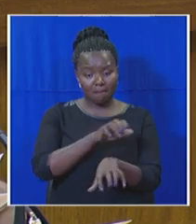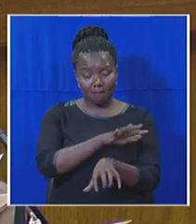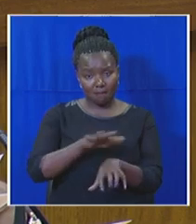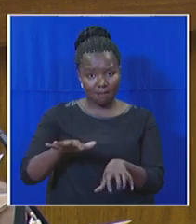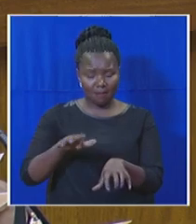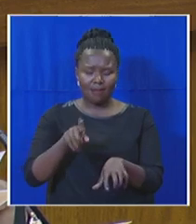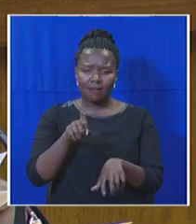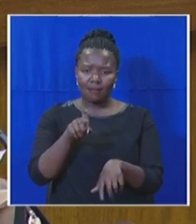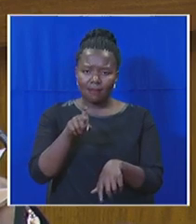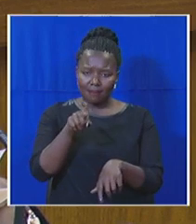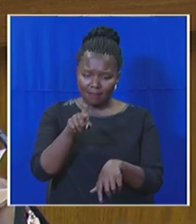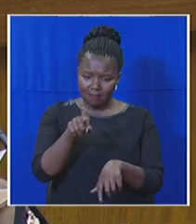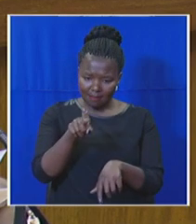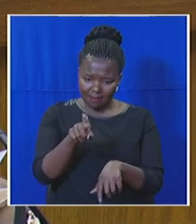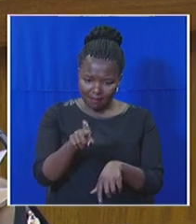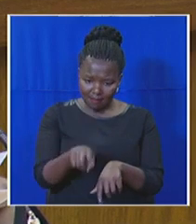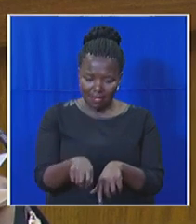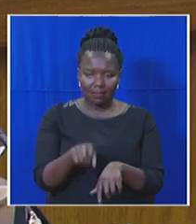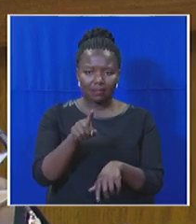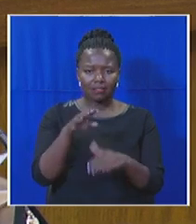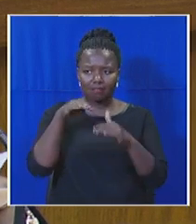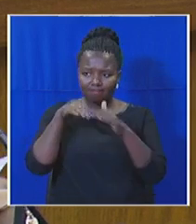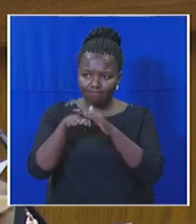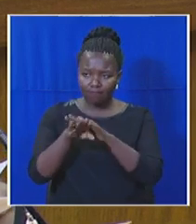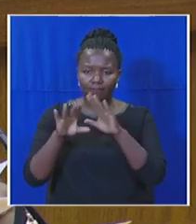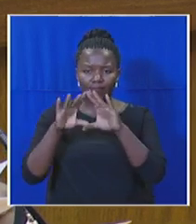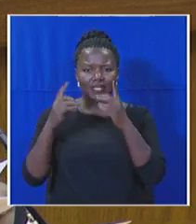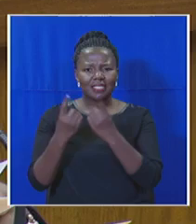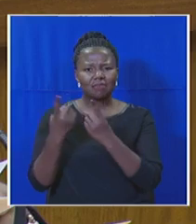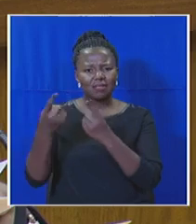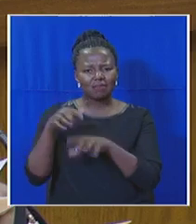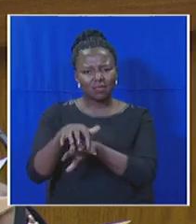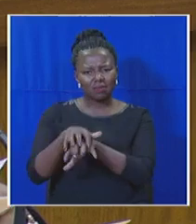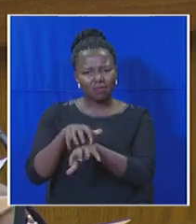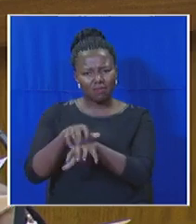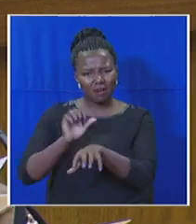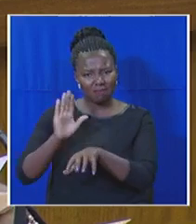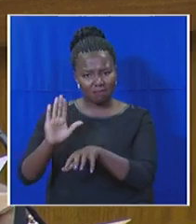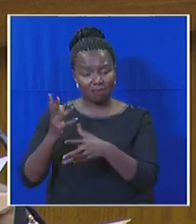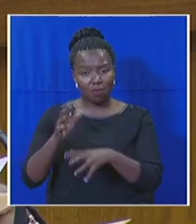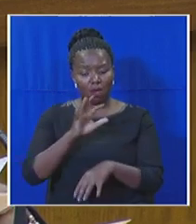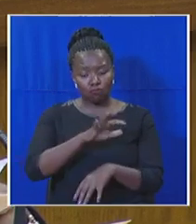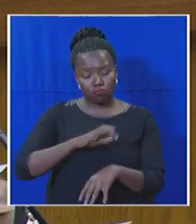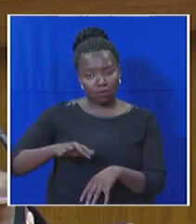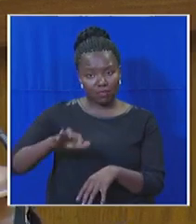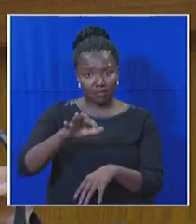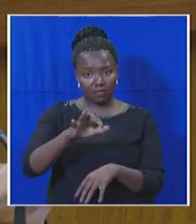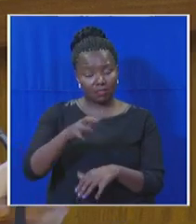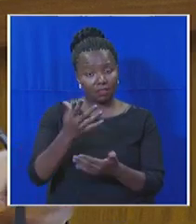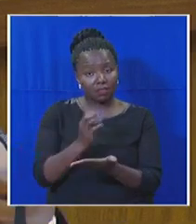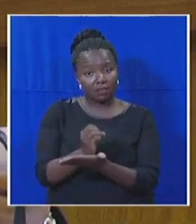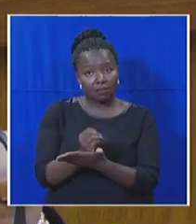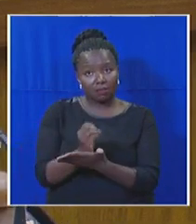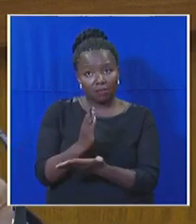kumele bathinte iminyango yezolimo ezifundazweni ukuze